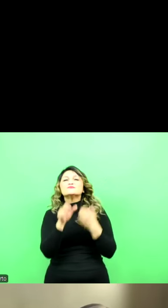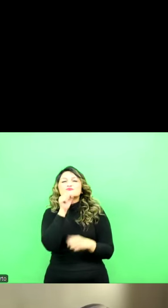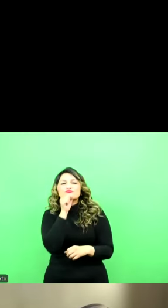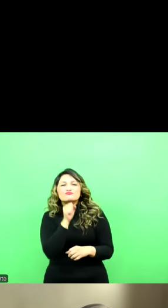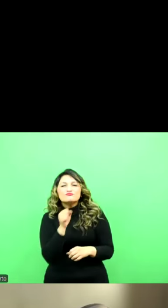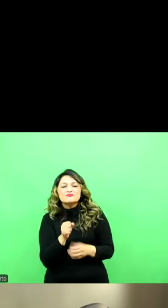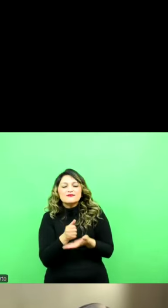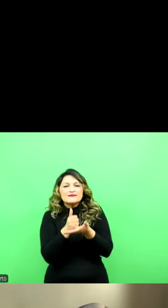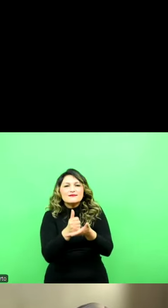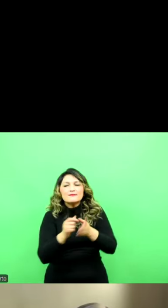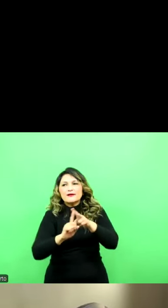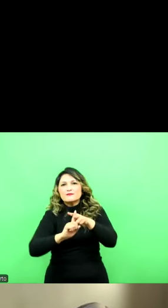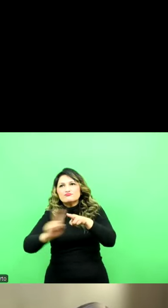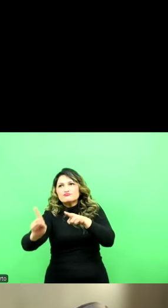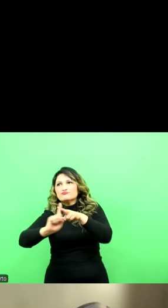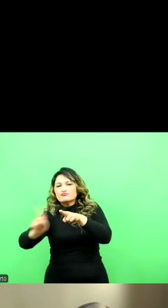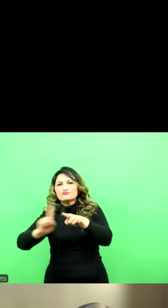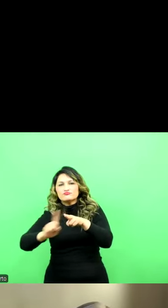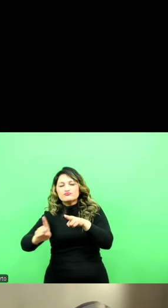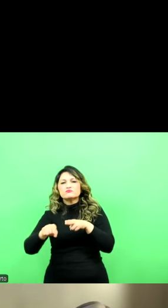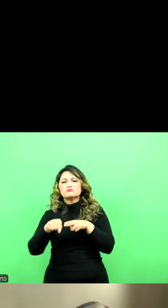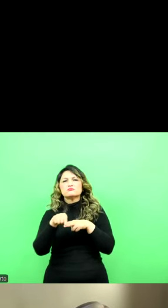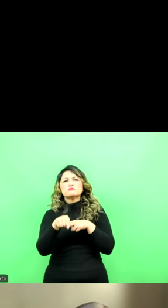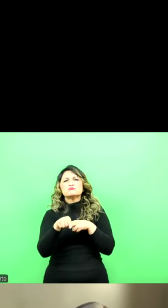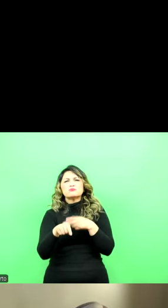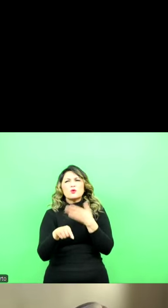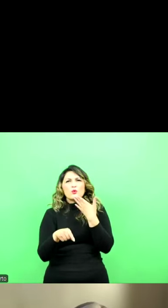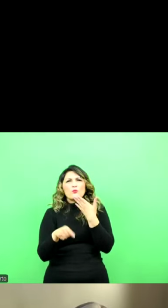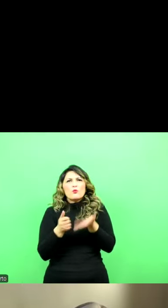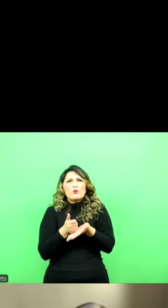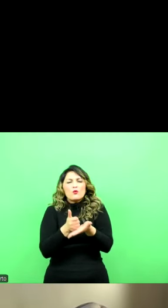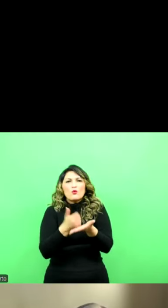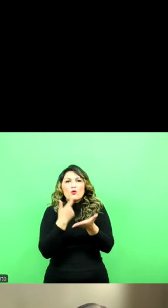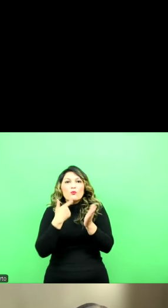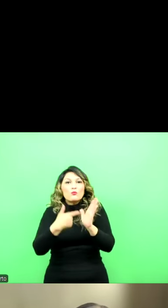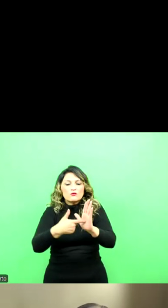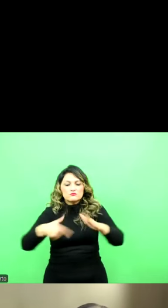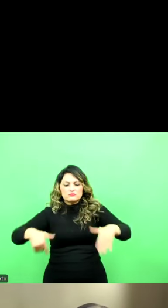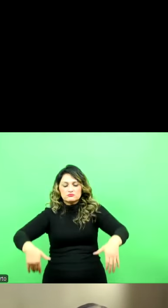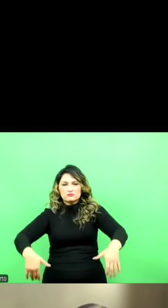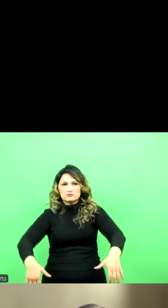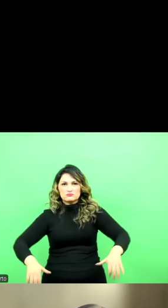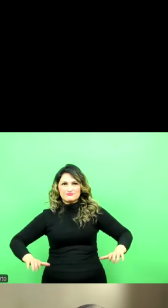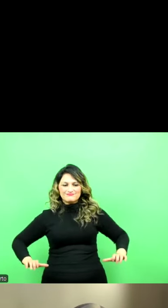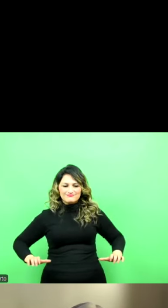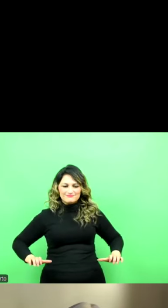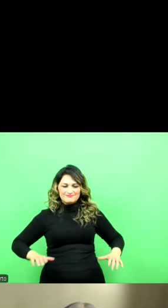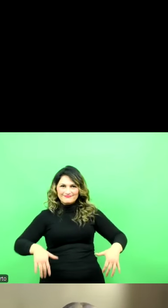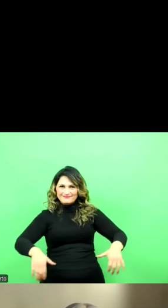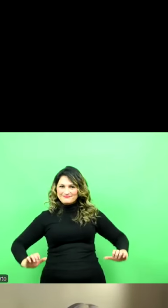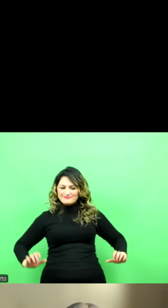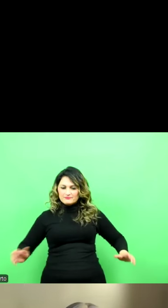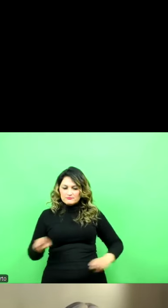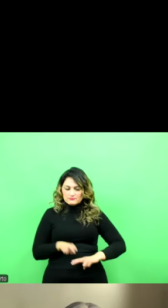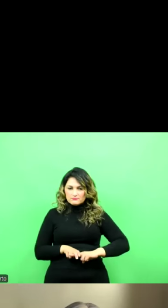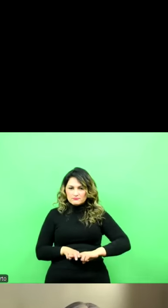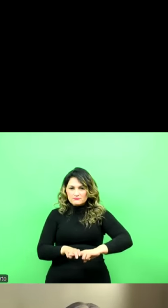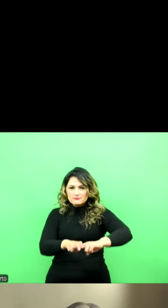specialized medical equipment. Is there enough space in the vehicles to accommodate that? There is the